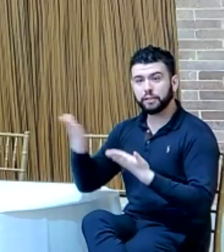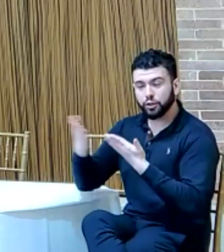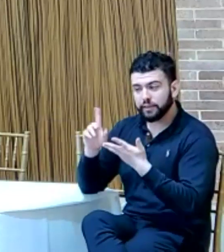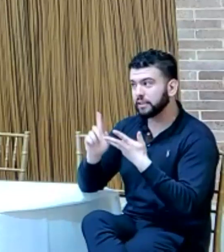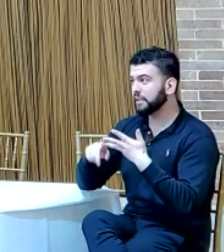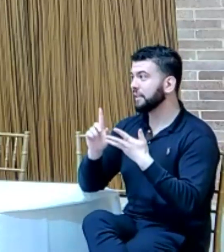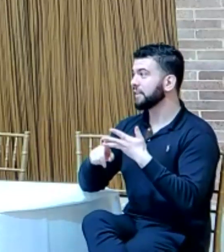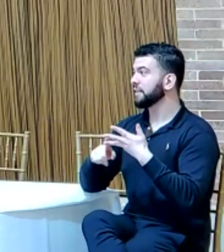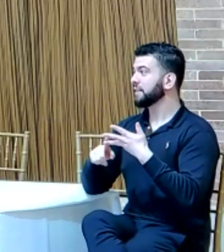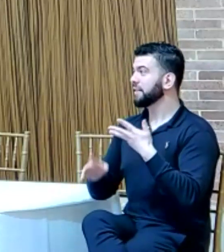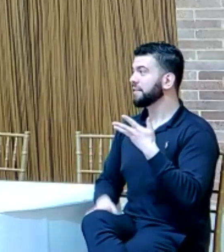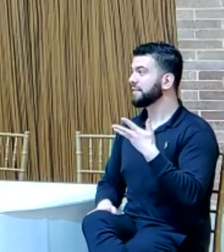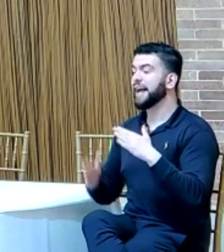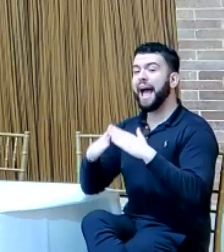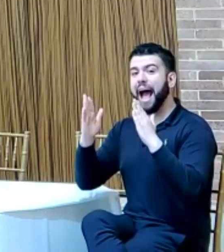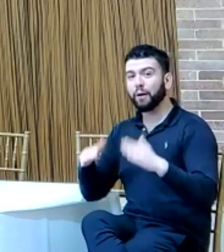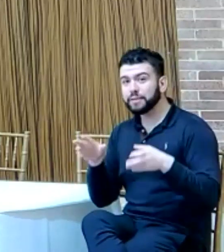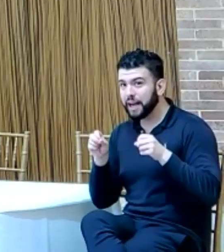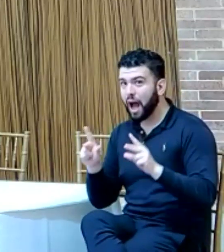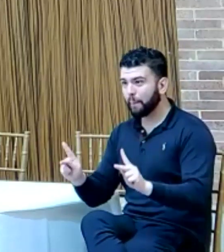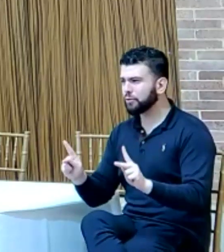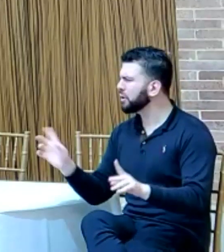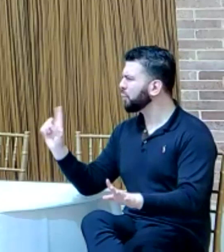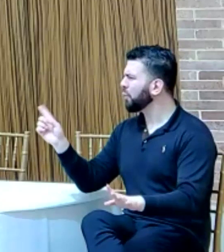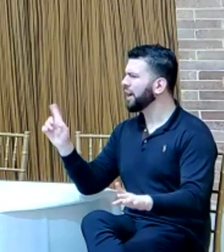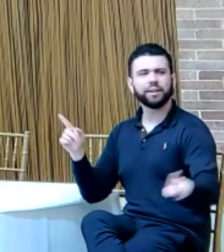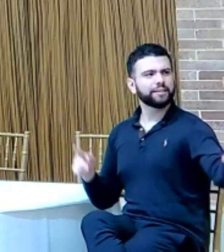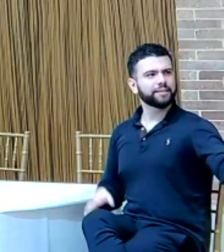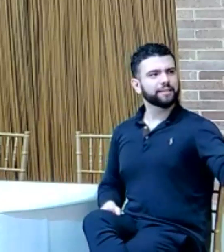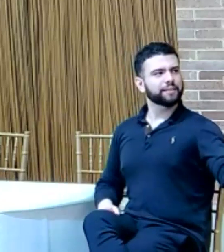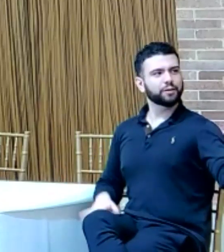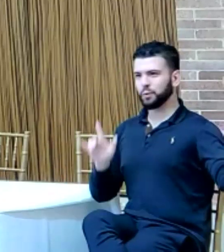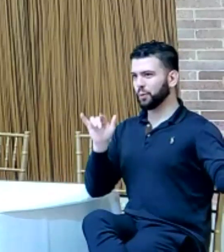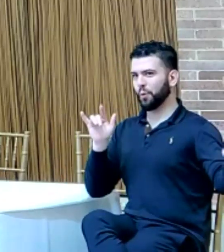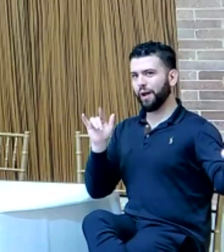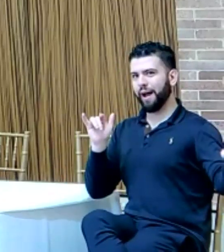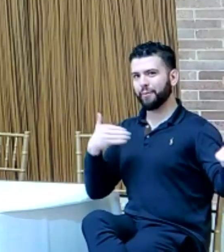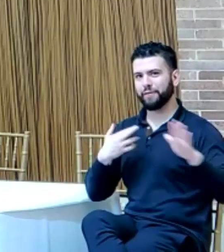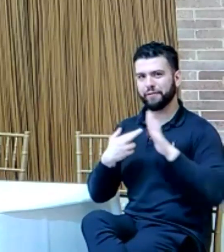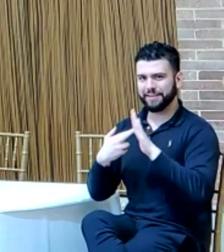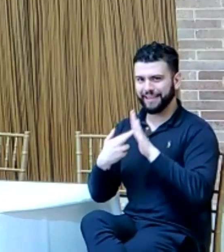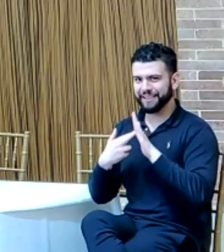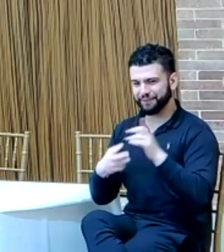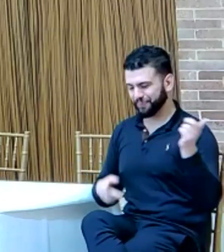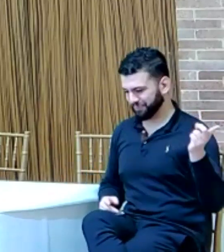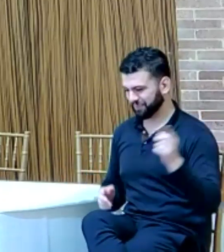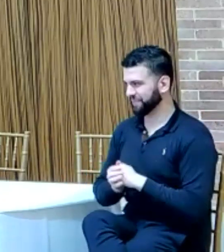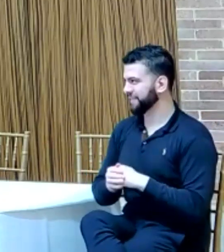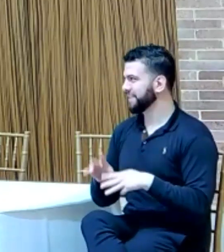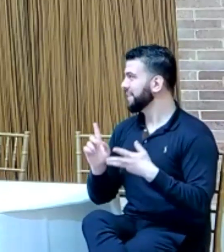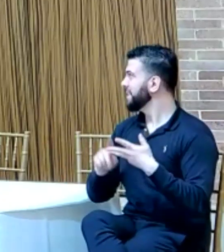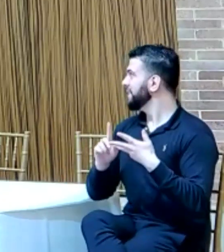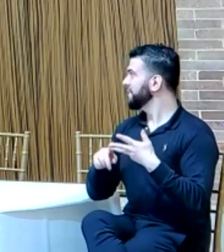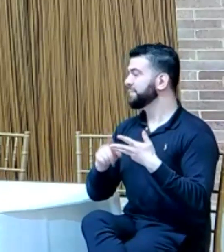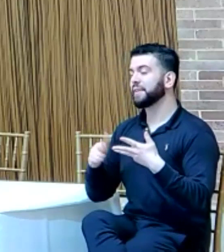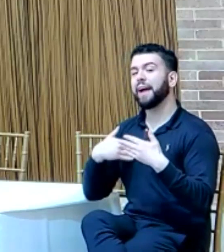have housing Housing Opportunity where where are you where are you here all right right over there you guys